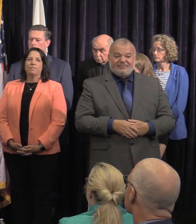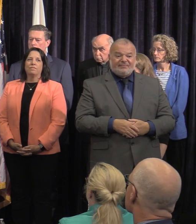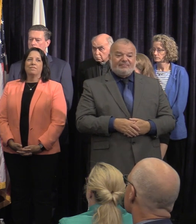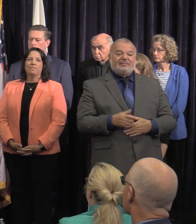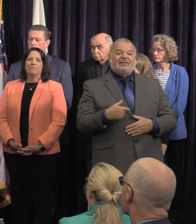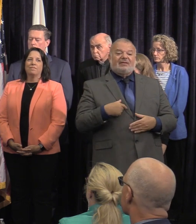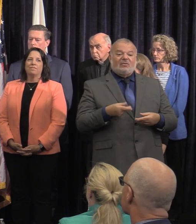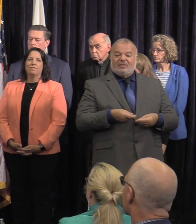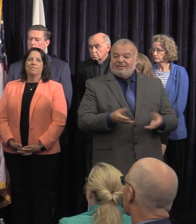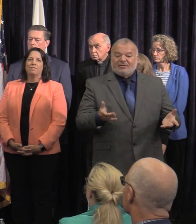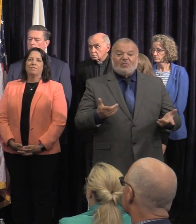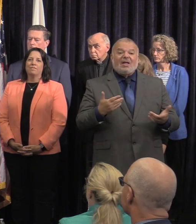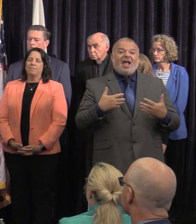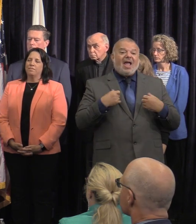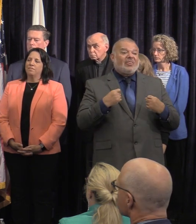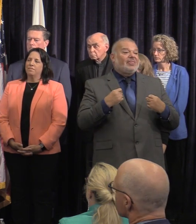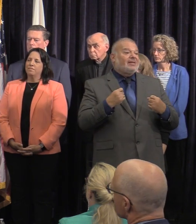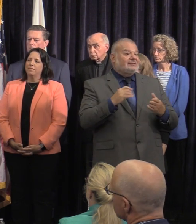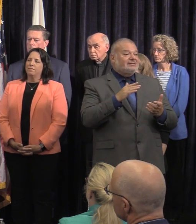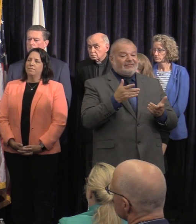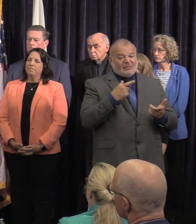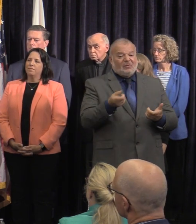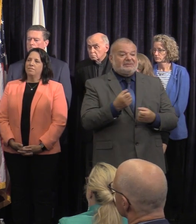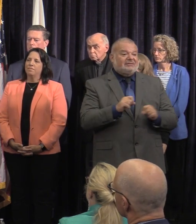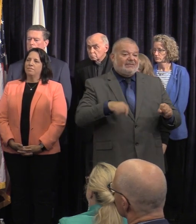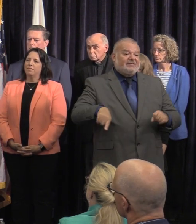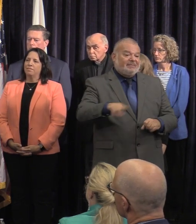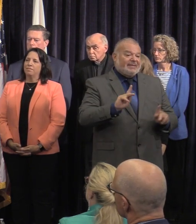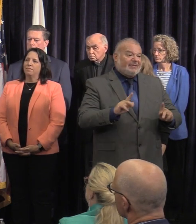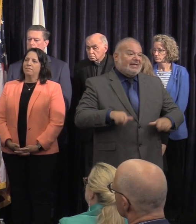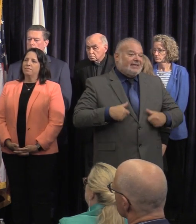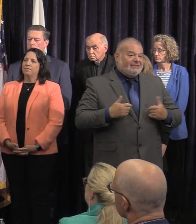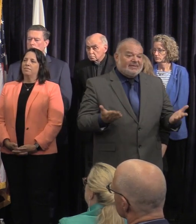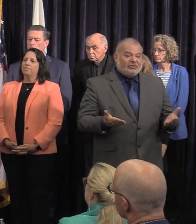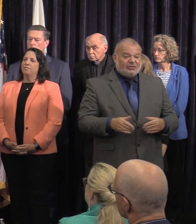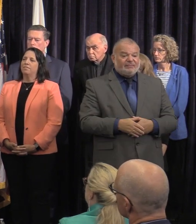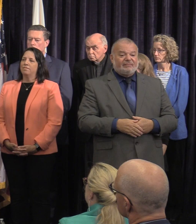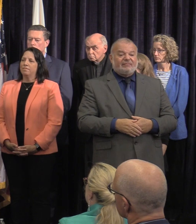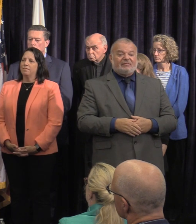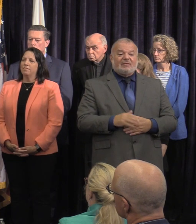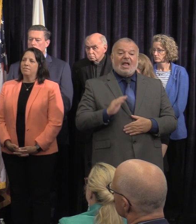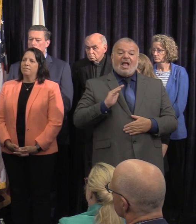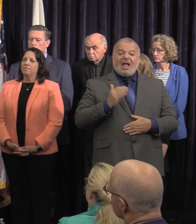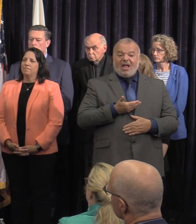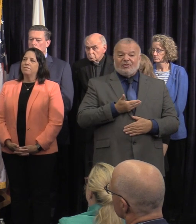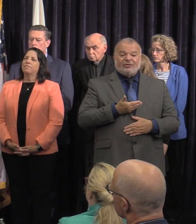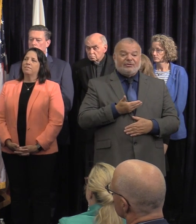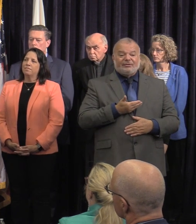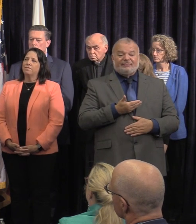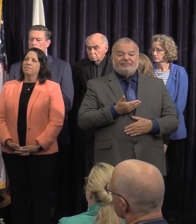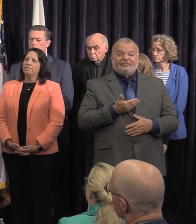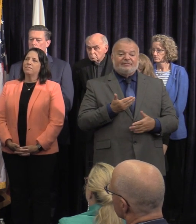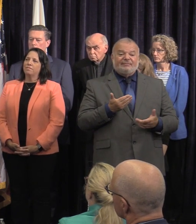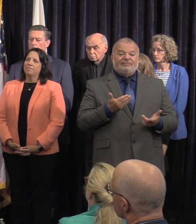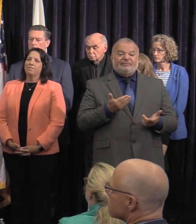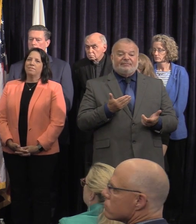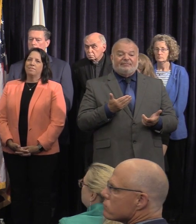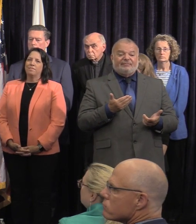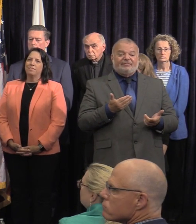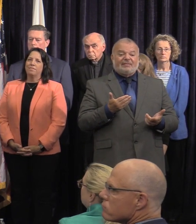and well-being of families and residents in our state, for our economy, and that's what I hope we